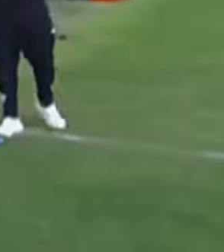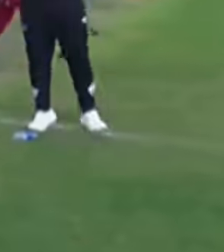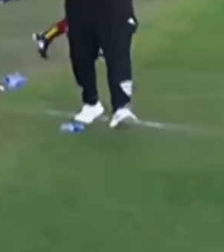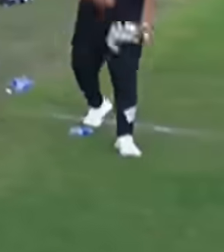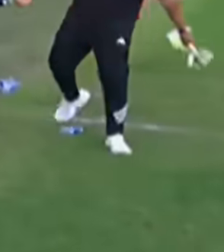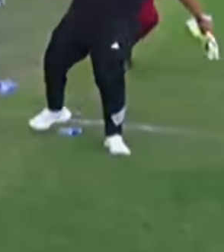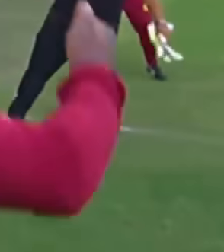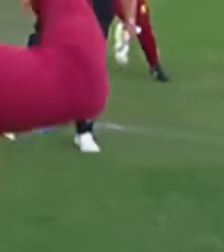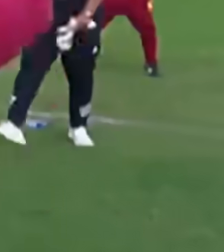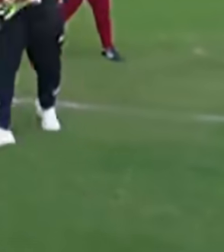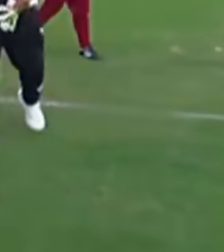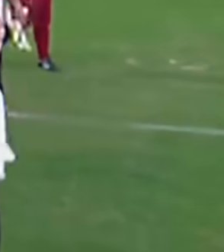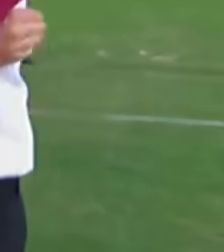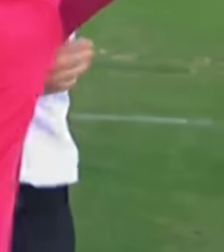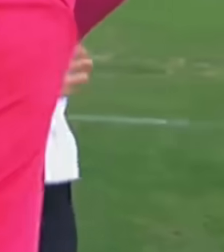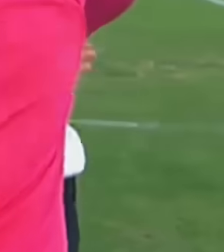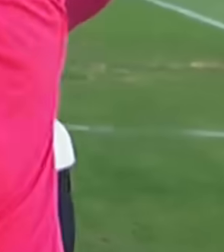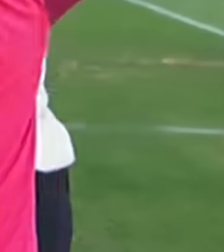Orlando Pirates